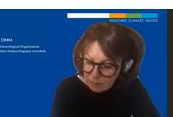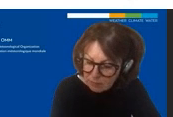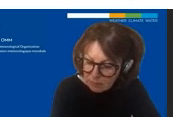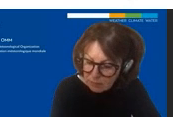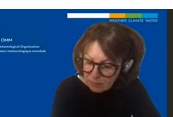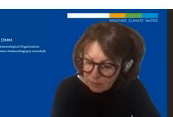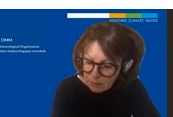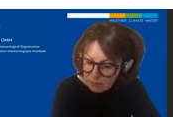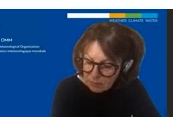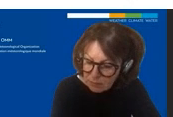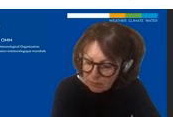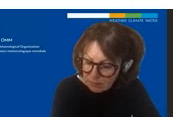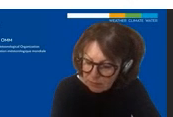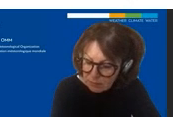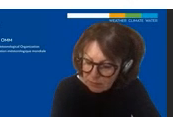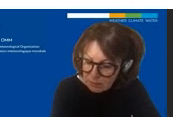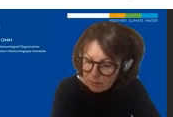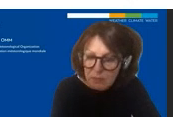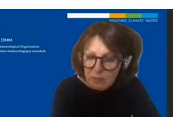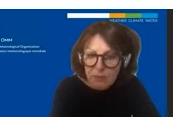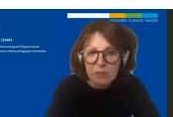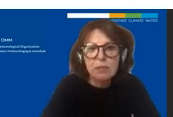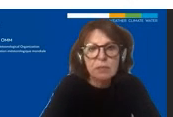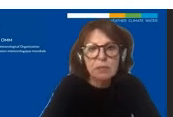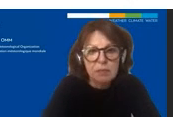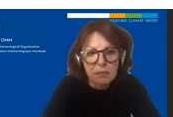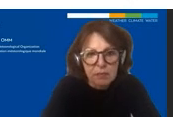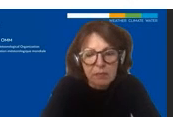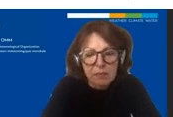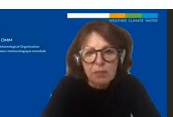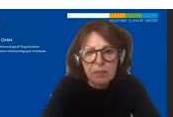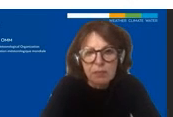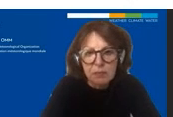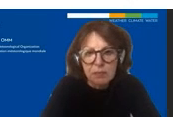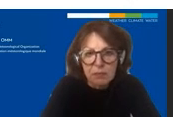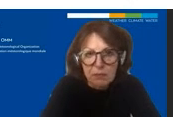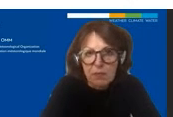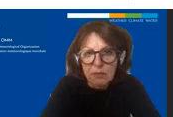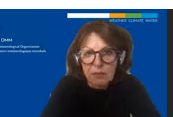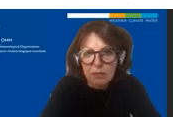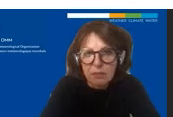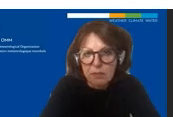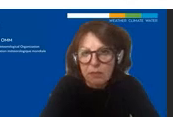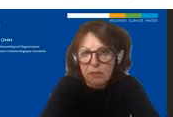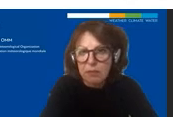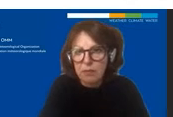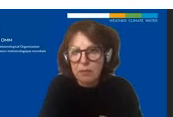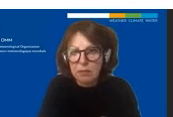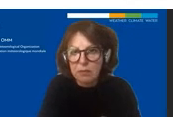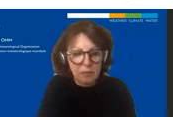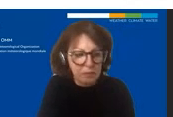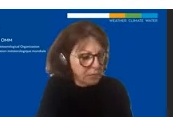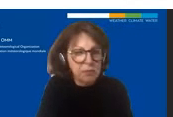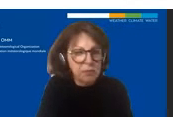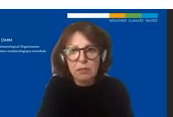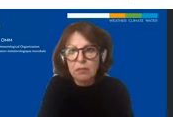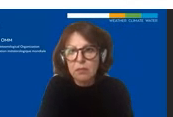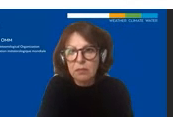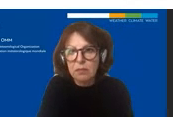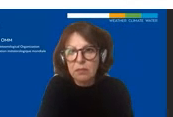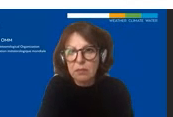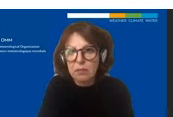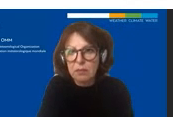is associated with the event. And these colors then speak to